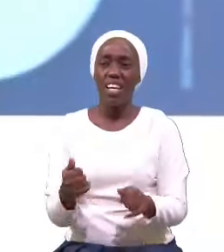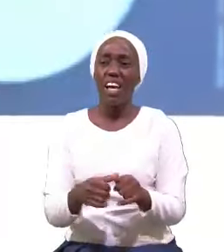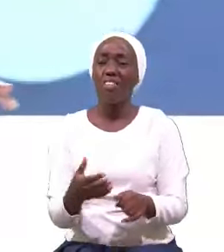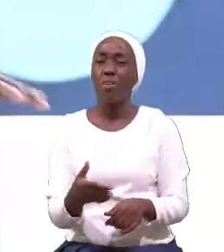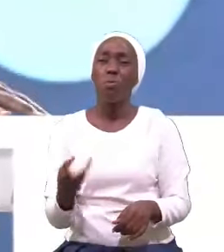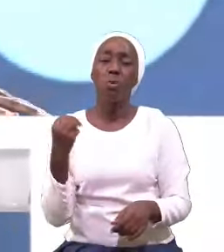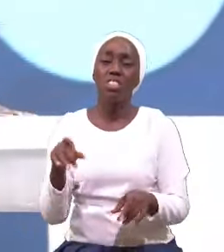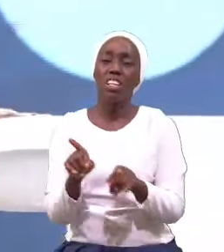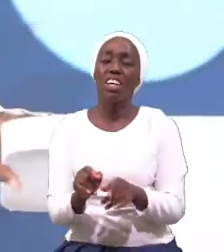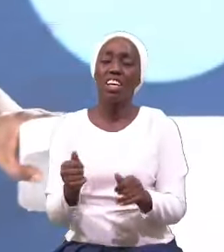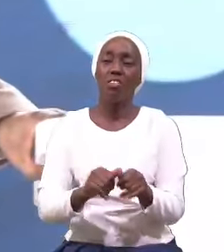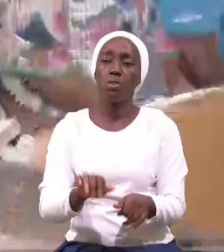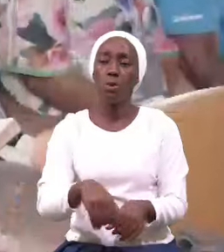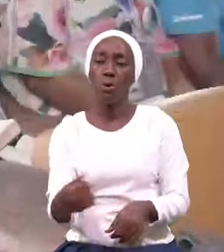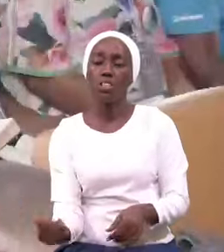other day.